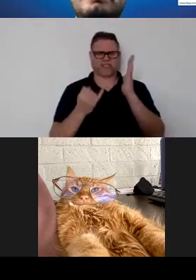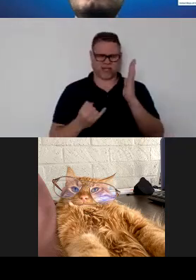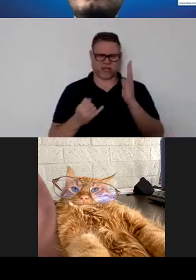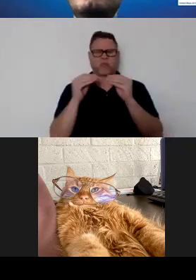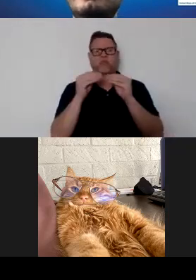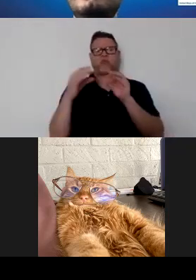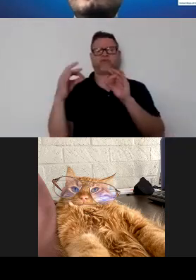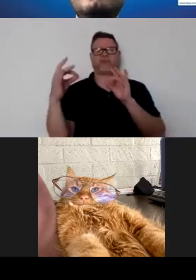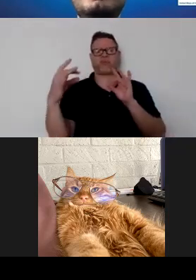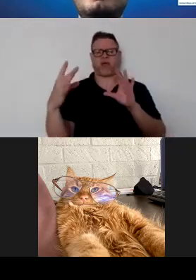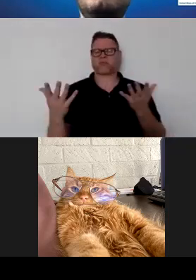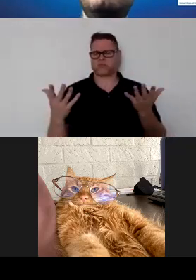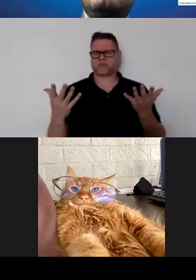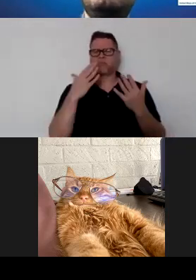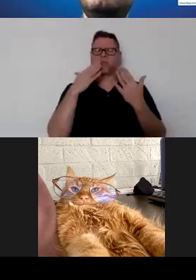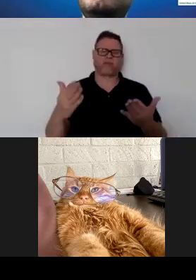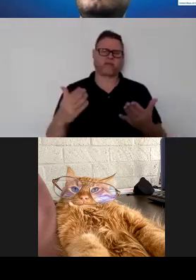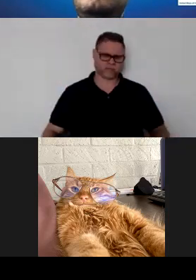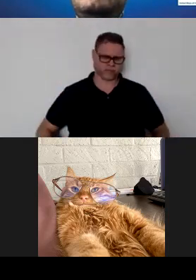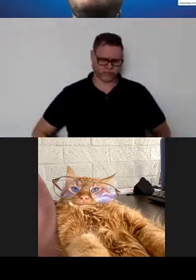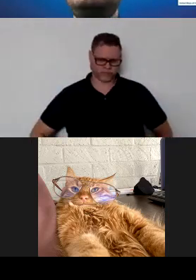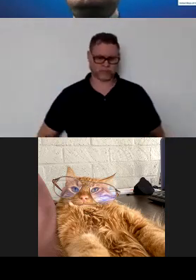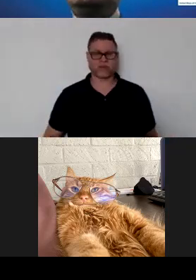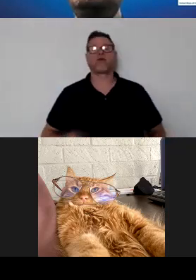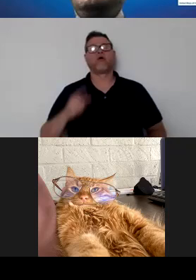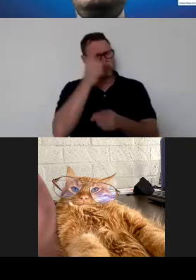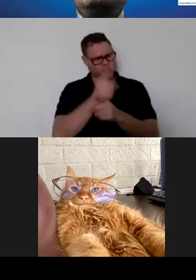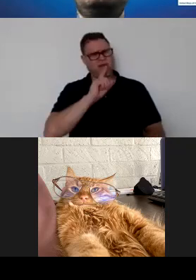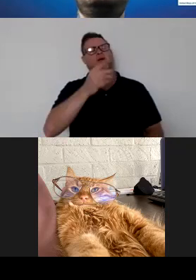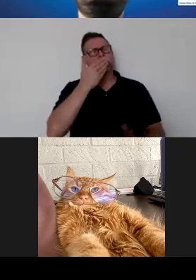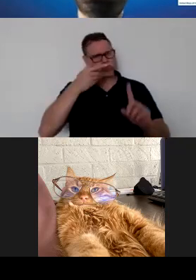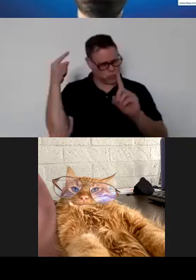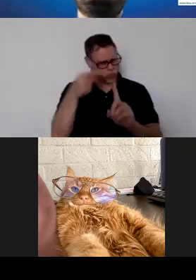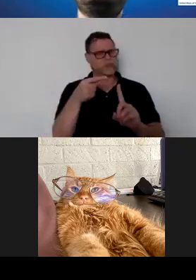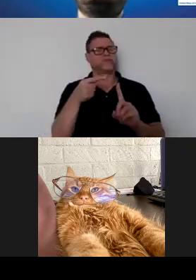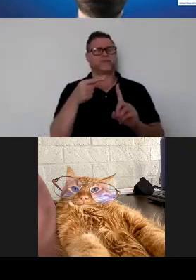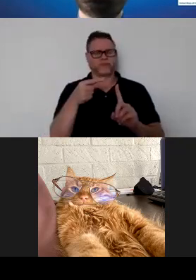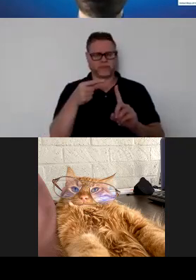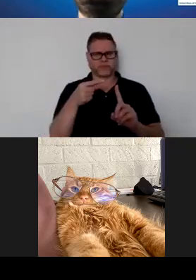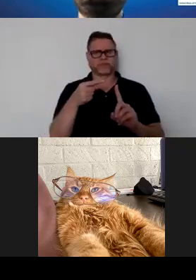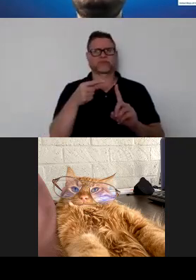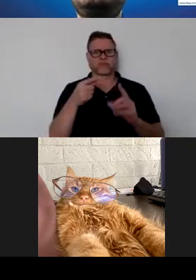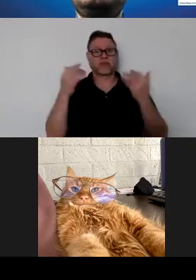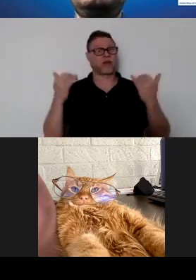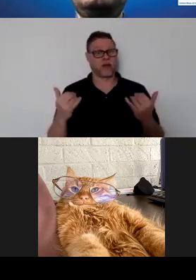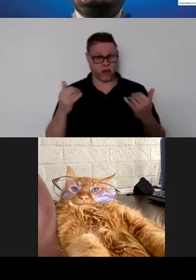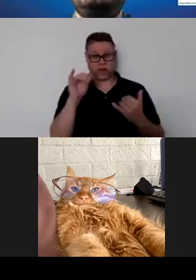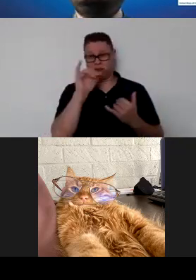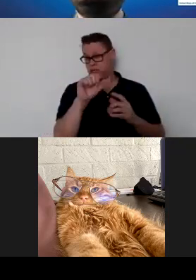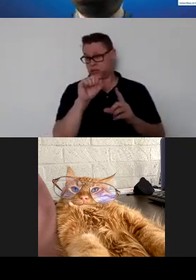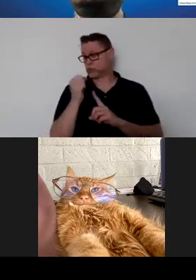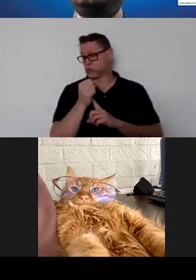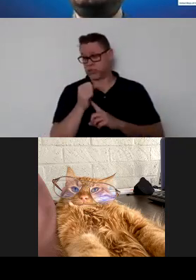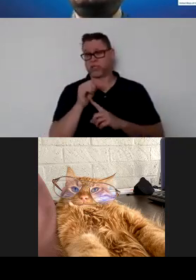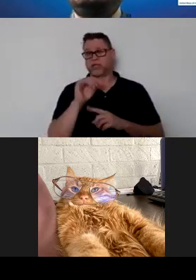some feedback. Thanks, Petra. Right. Absolutely. Good point. Now, this is one of those situations where